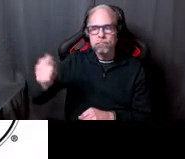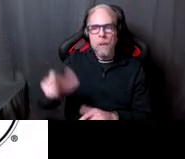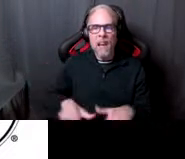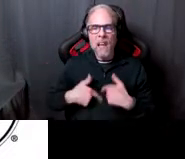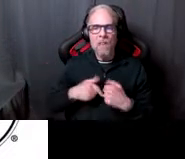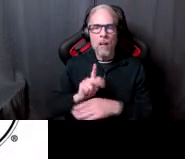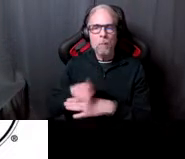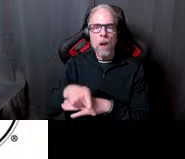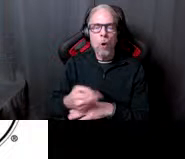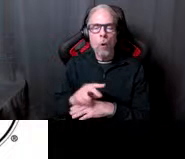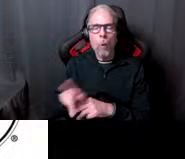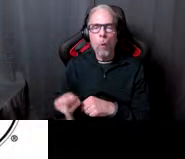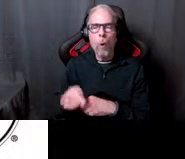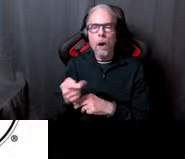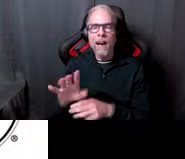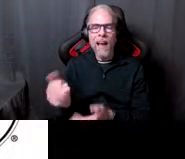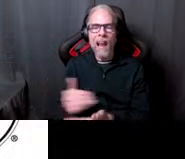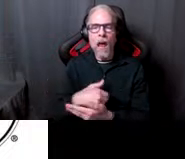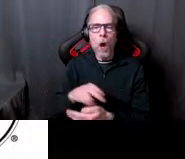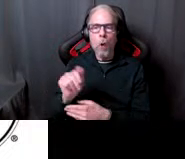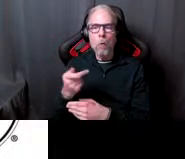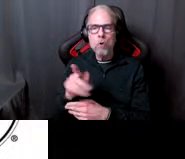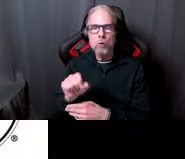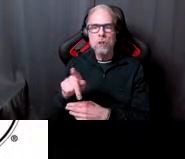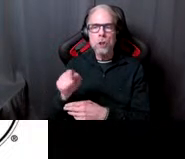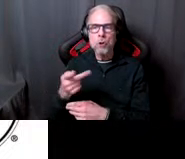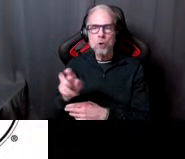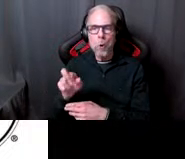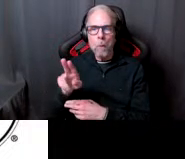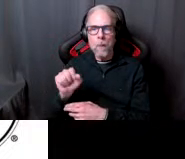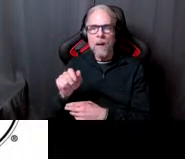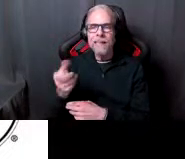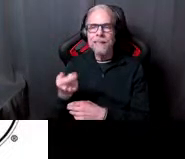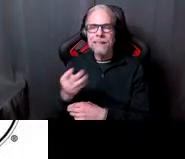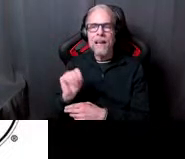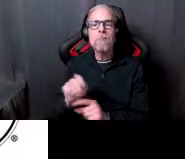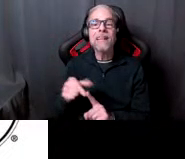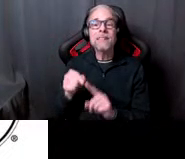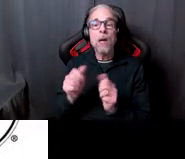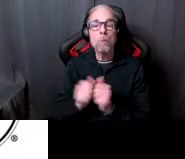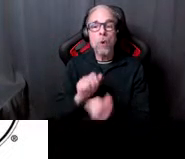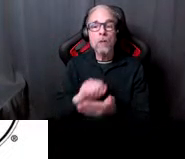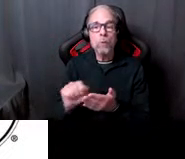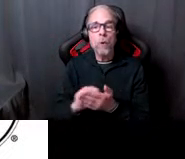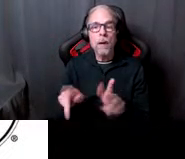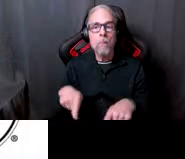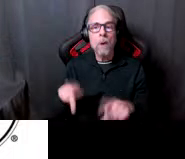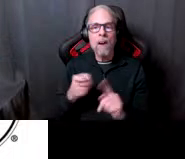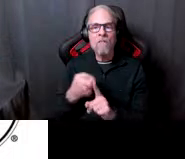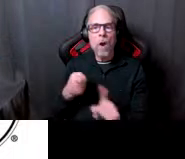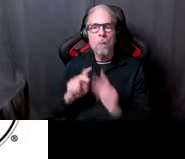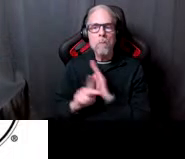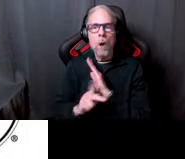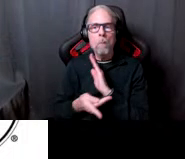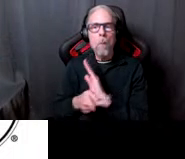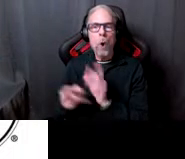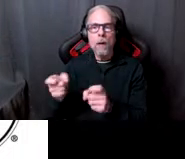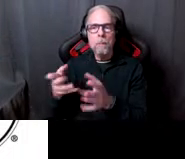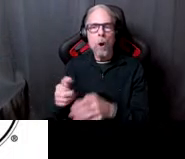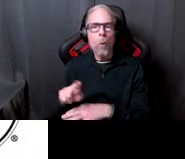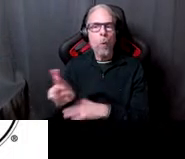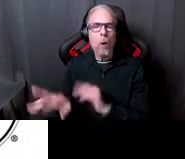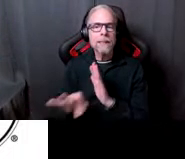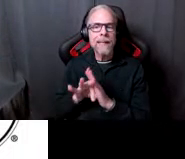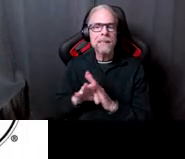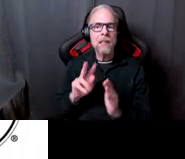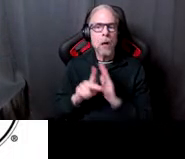roots, tubers, flowers, and stems except with written permission of the park manager or designated park employee,